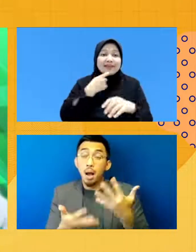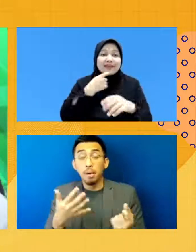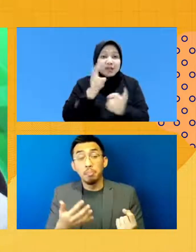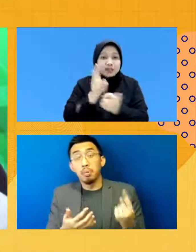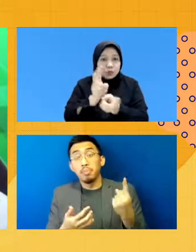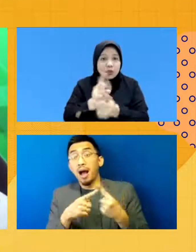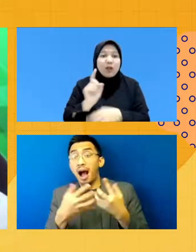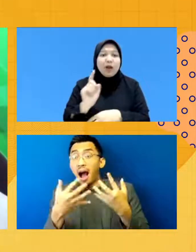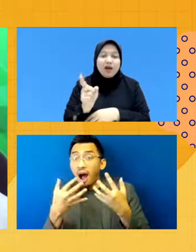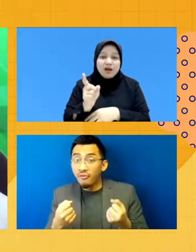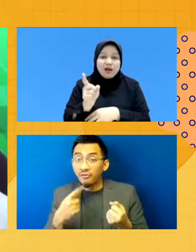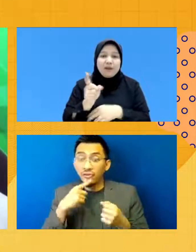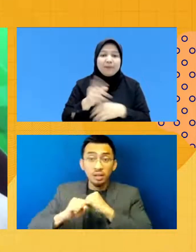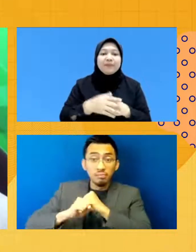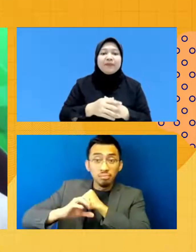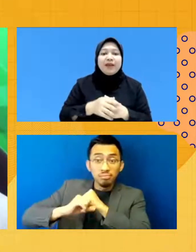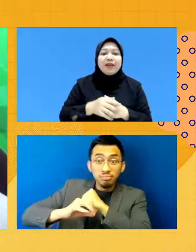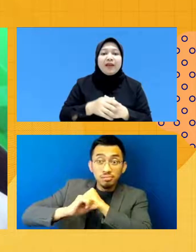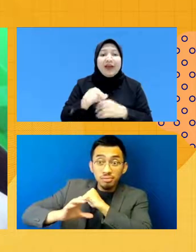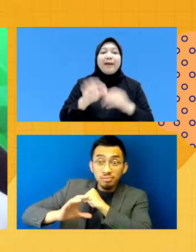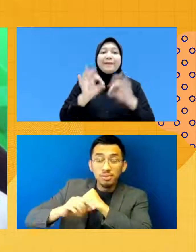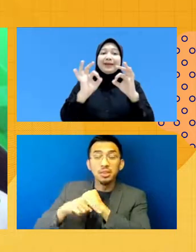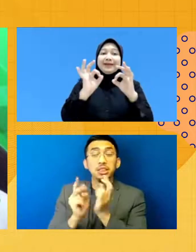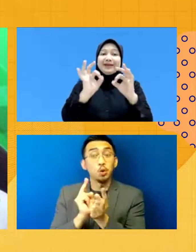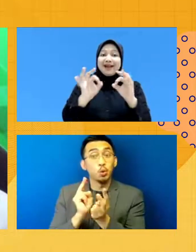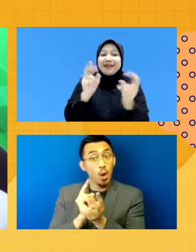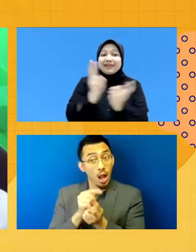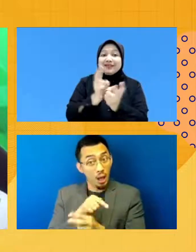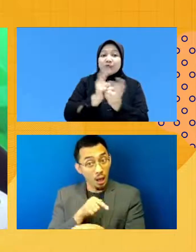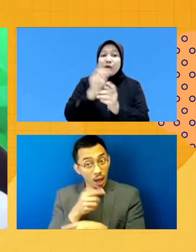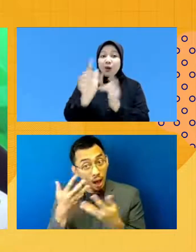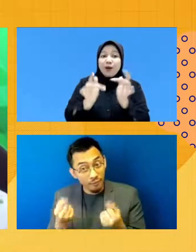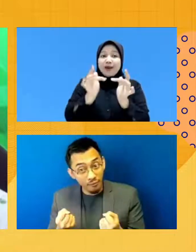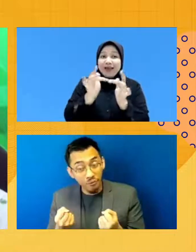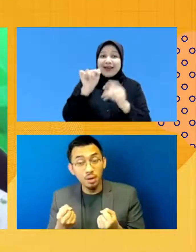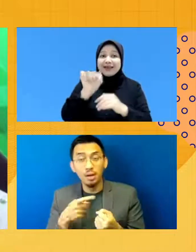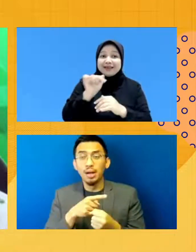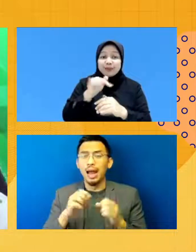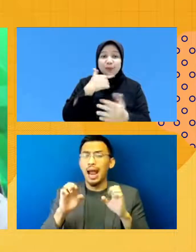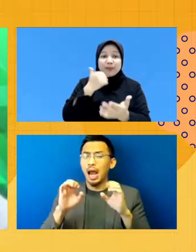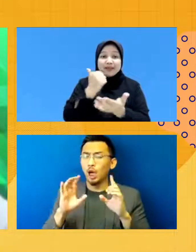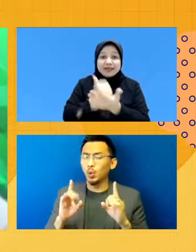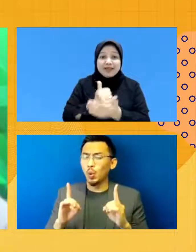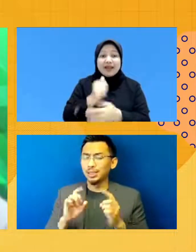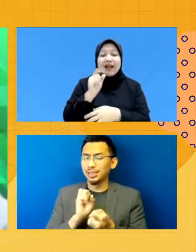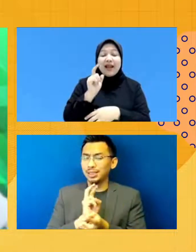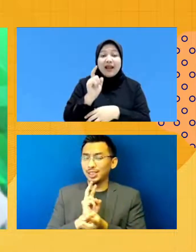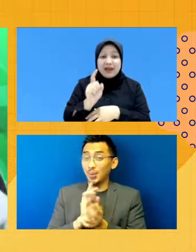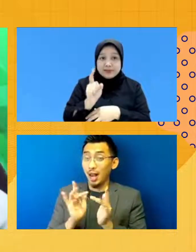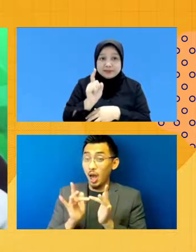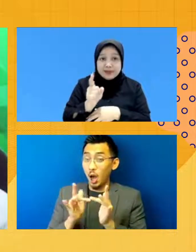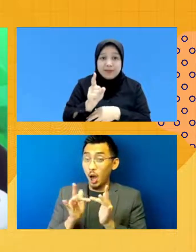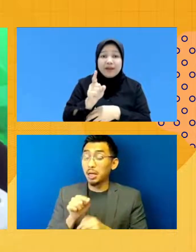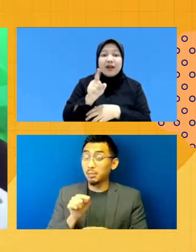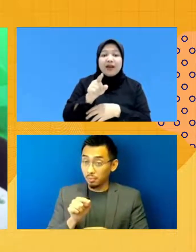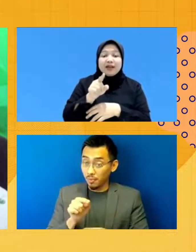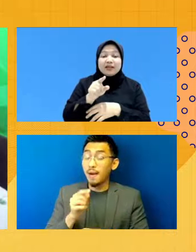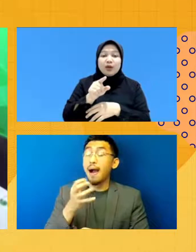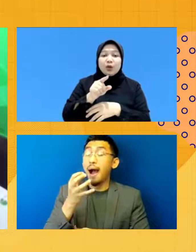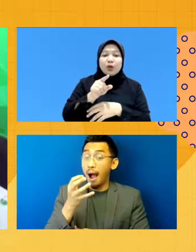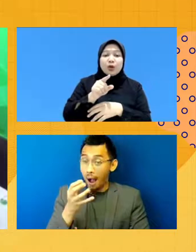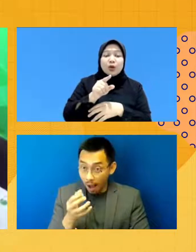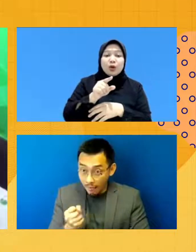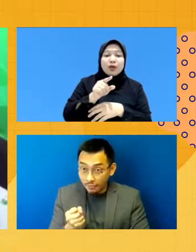sex education, you can gain the knowledge mainly for women. And we have